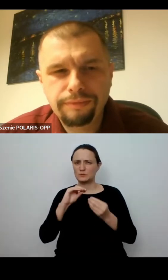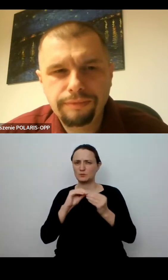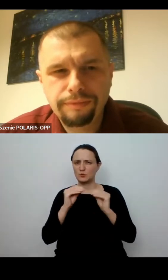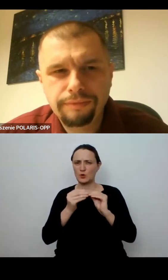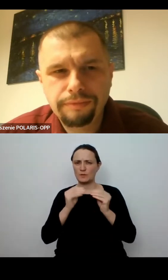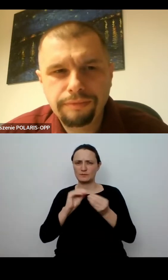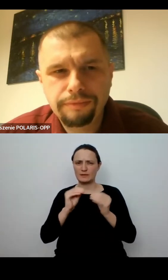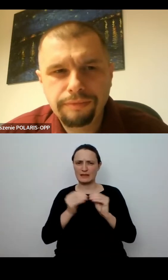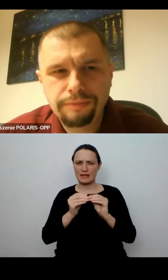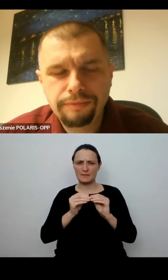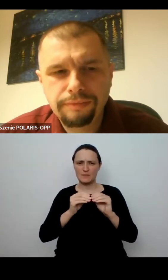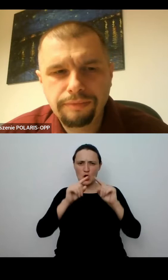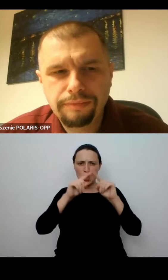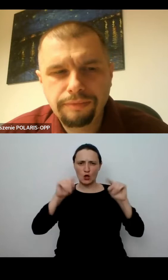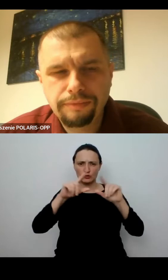Okay, we'll wait.